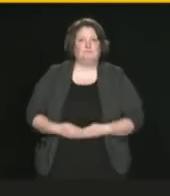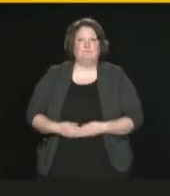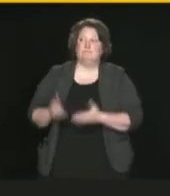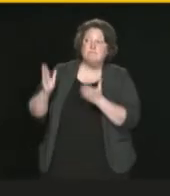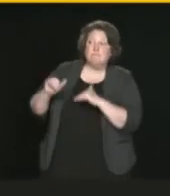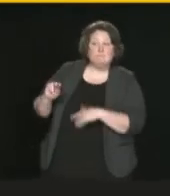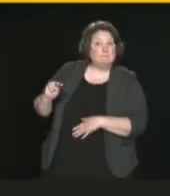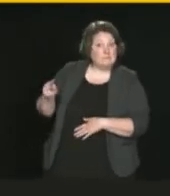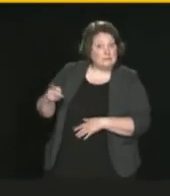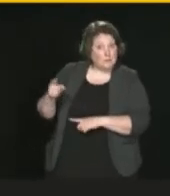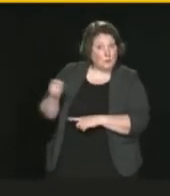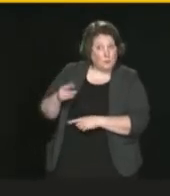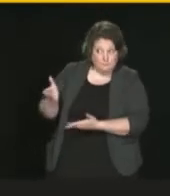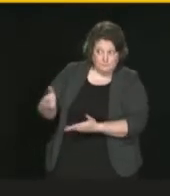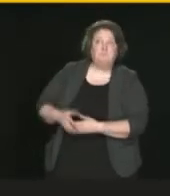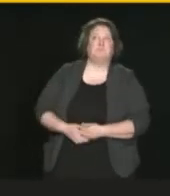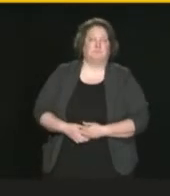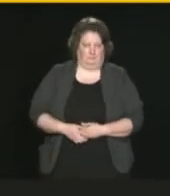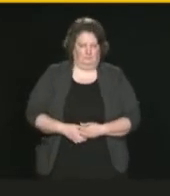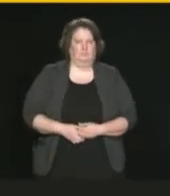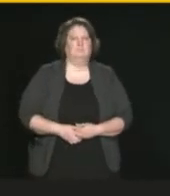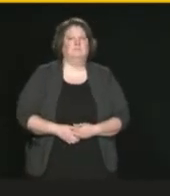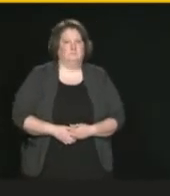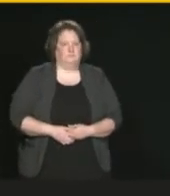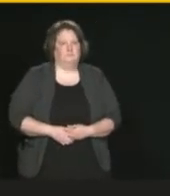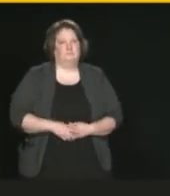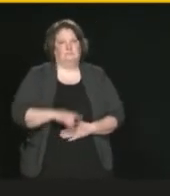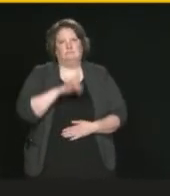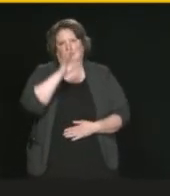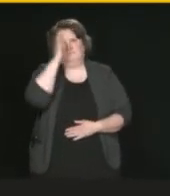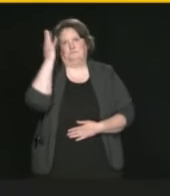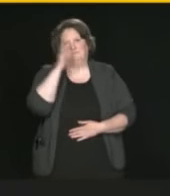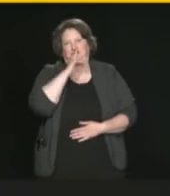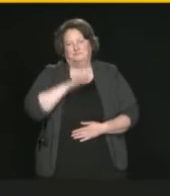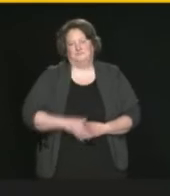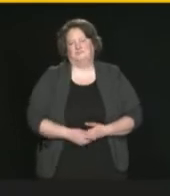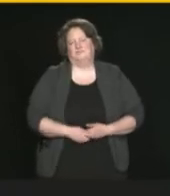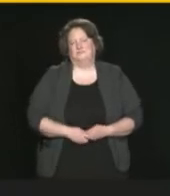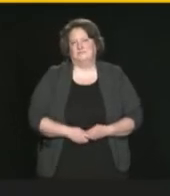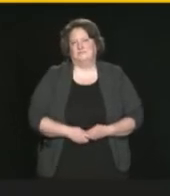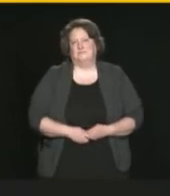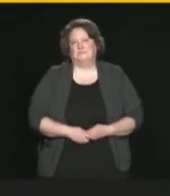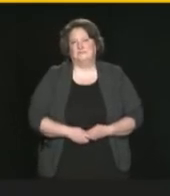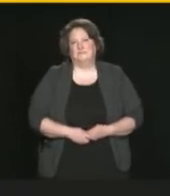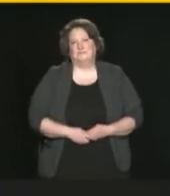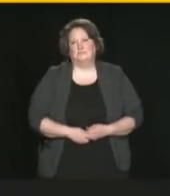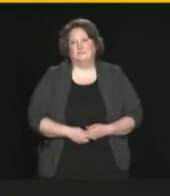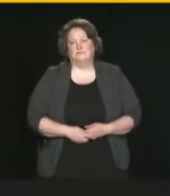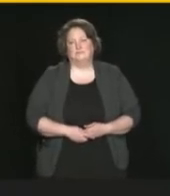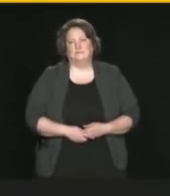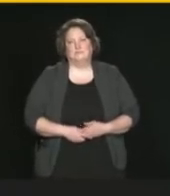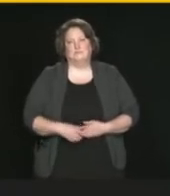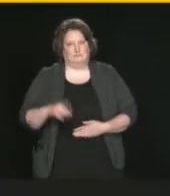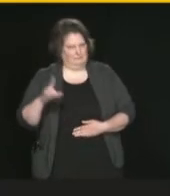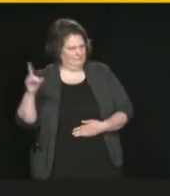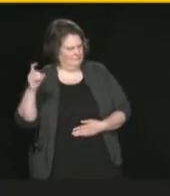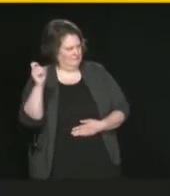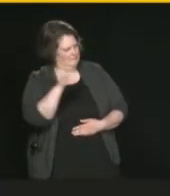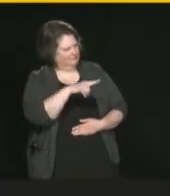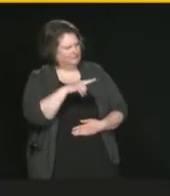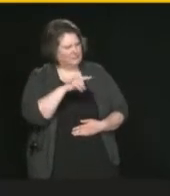follow-up, Michel? Oui, est-ce qu'il faut comprendre de Yes, ce que vous should dites we qu'il y aura understand des from this that there will be changes made to the